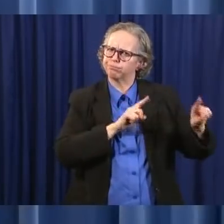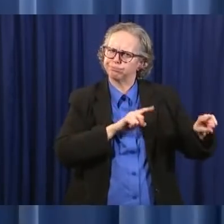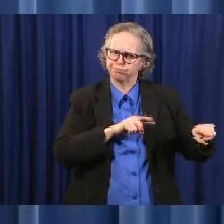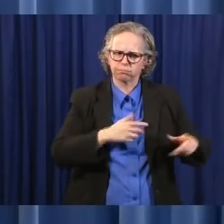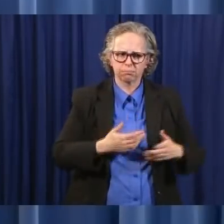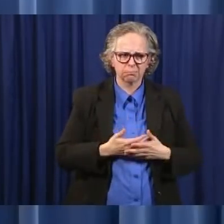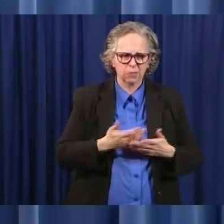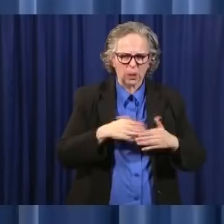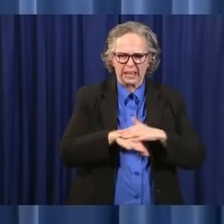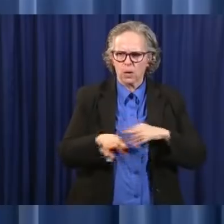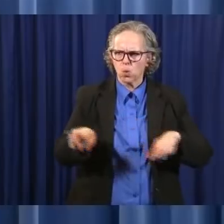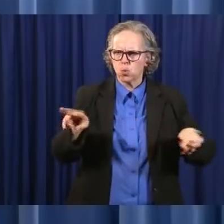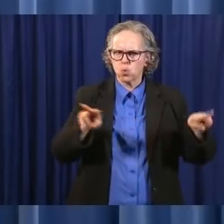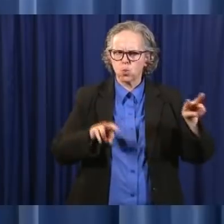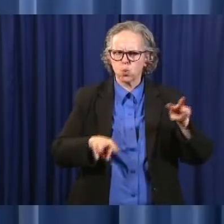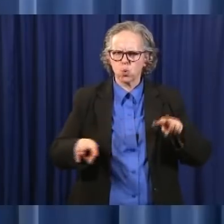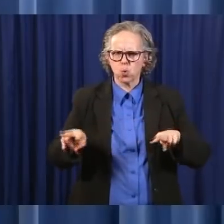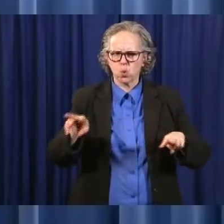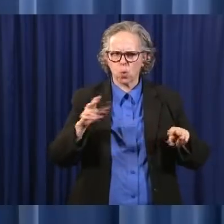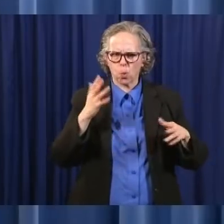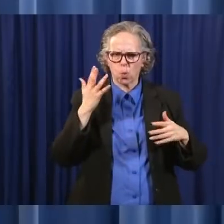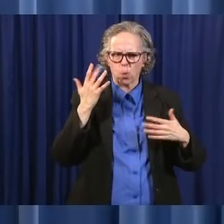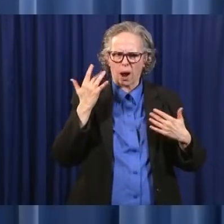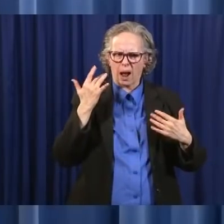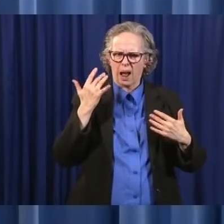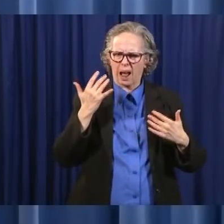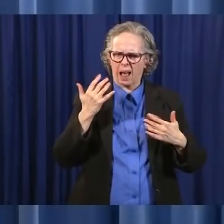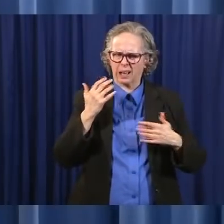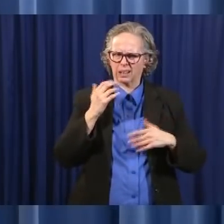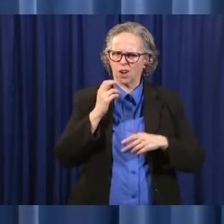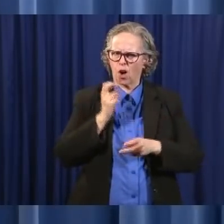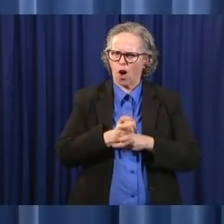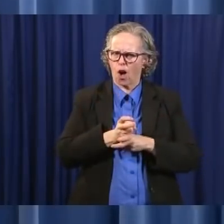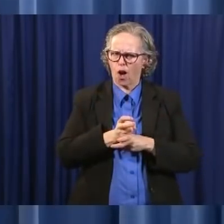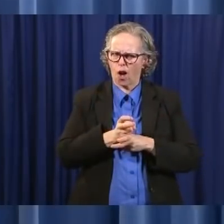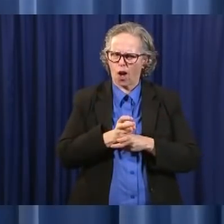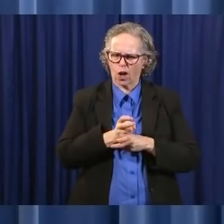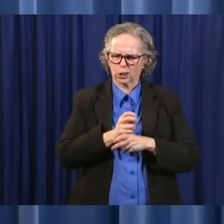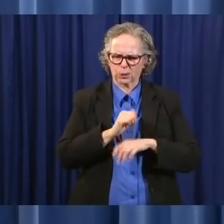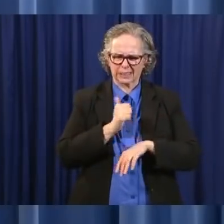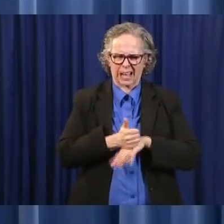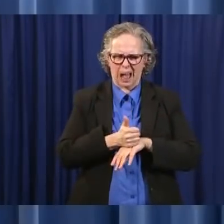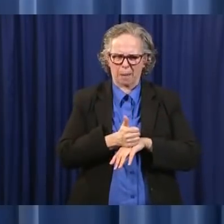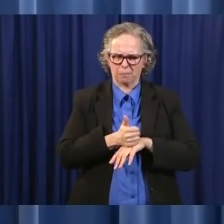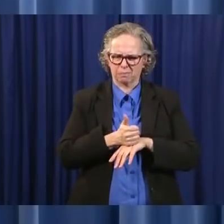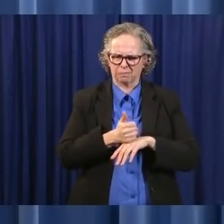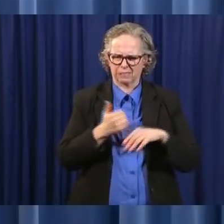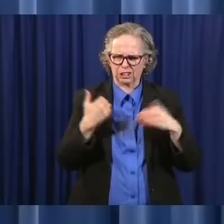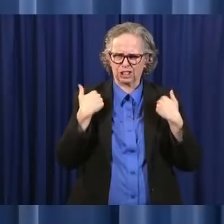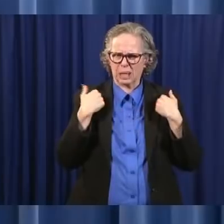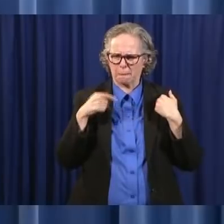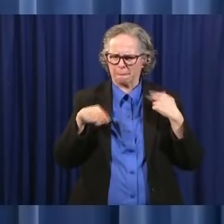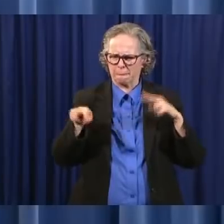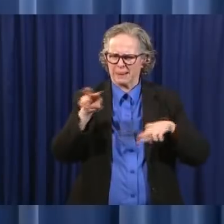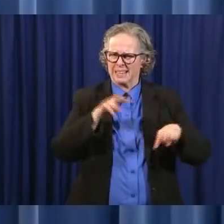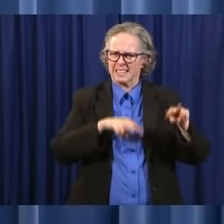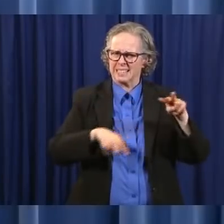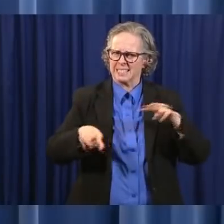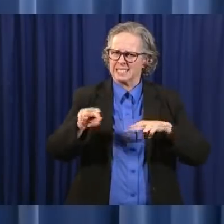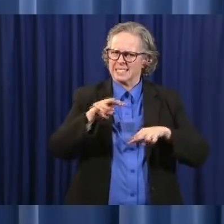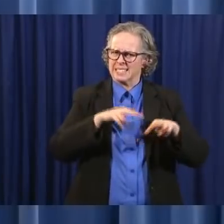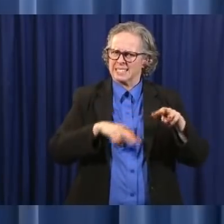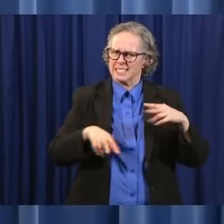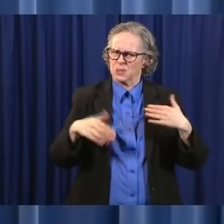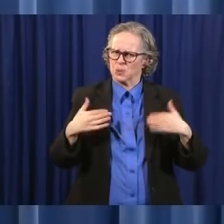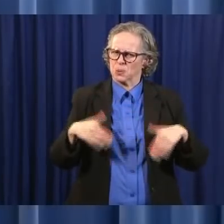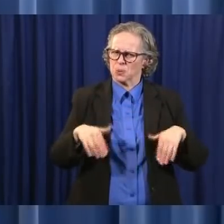the nature of gyms themselves, and it's like anything else when people are